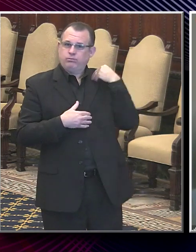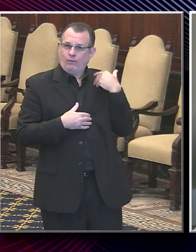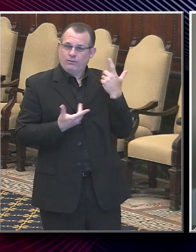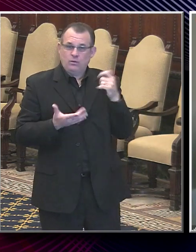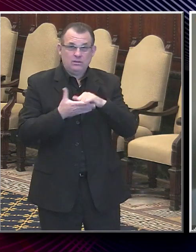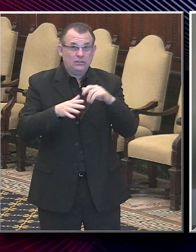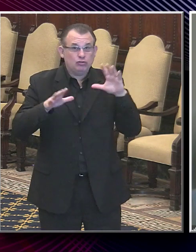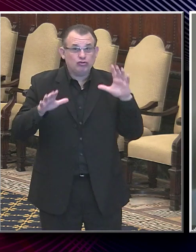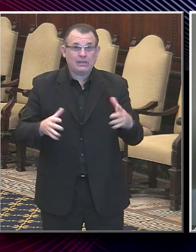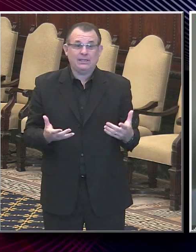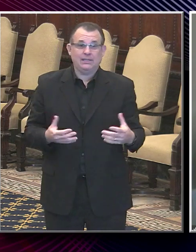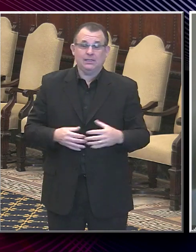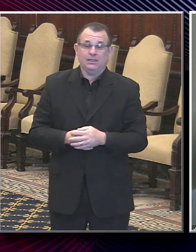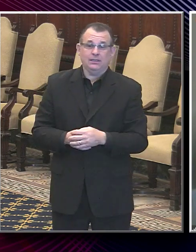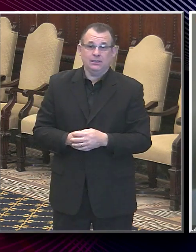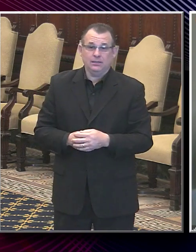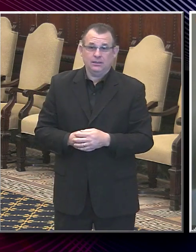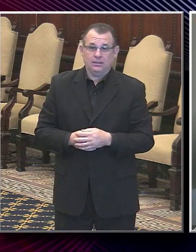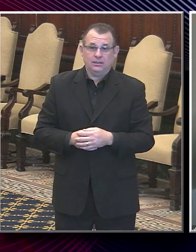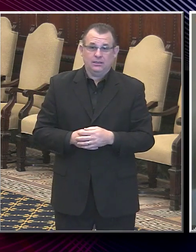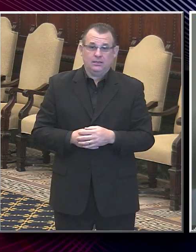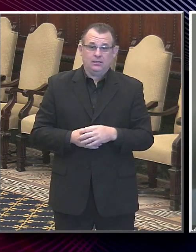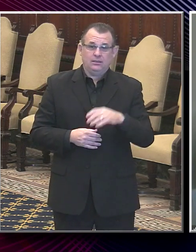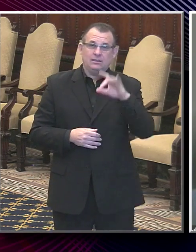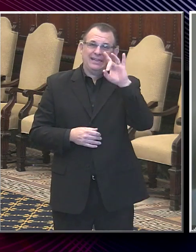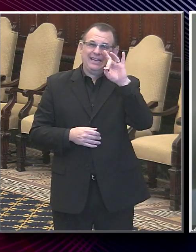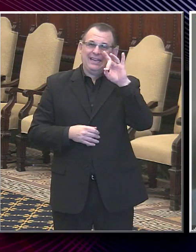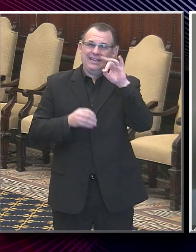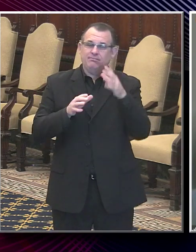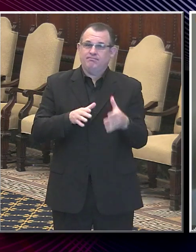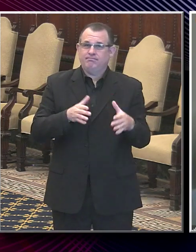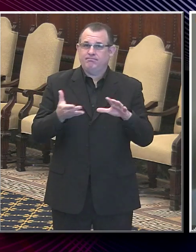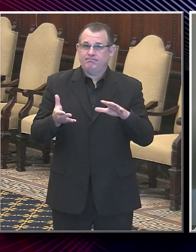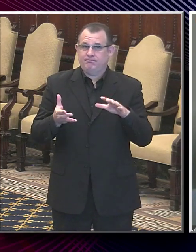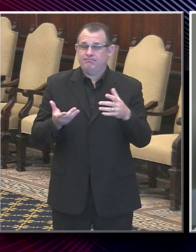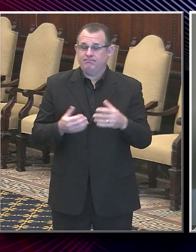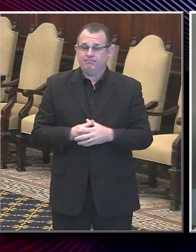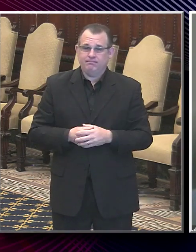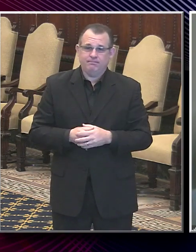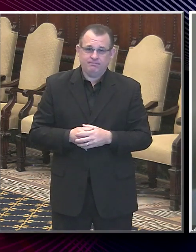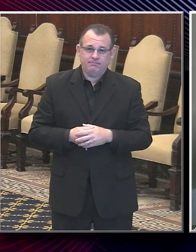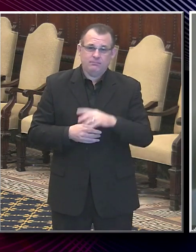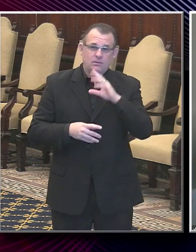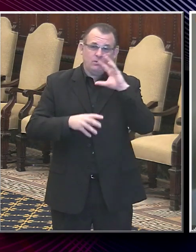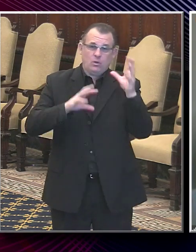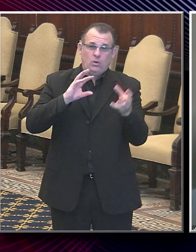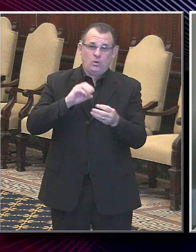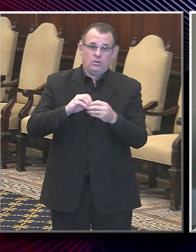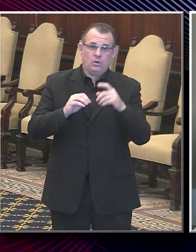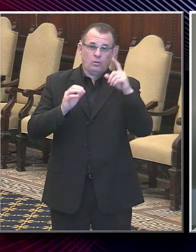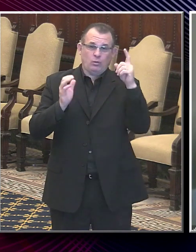yesterday, I can confirm 8 new deaths from the coronavirus infection, bringing us to a total of 1,243 since